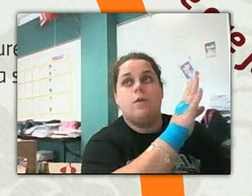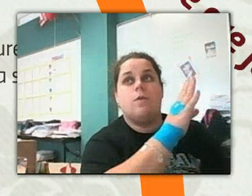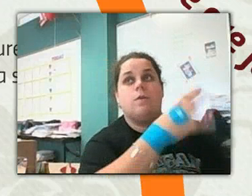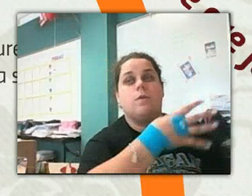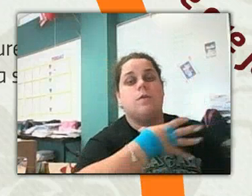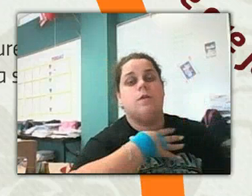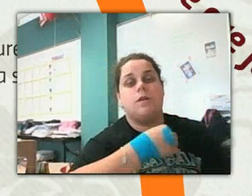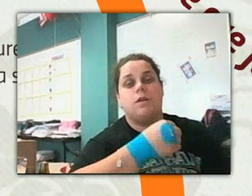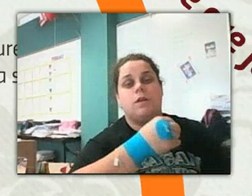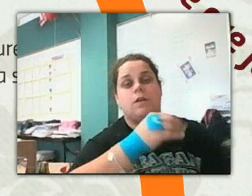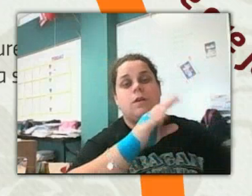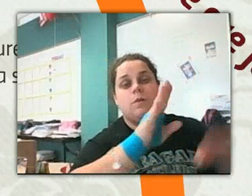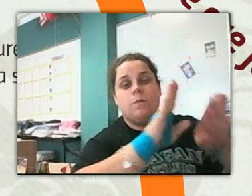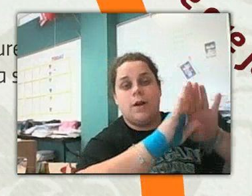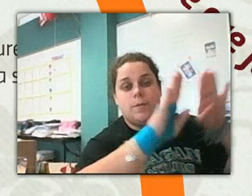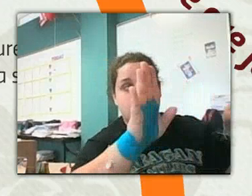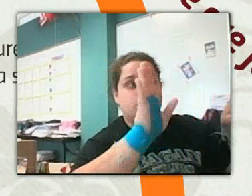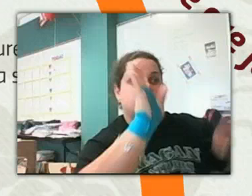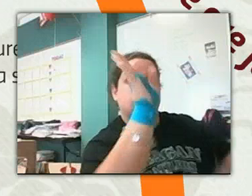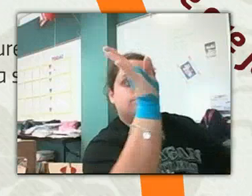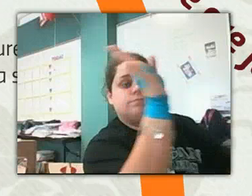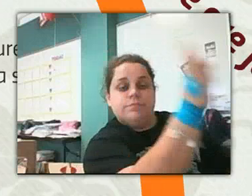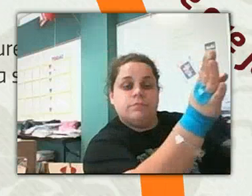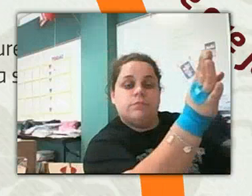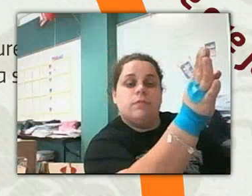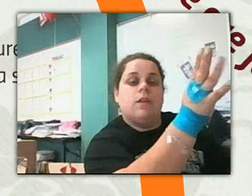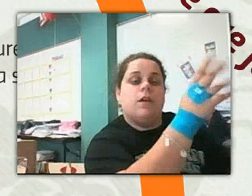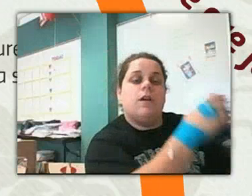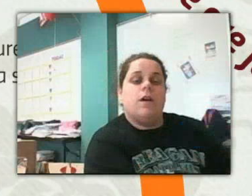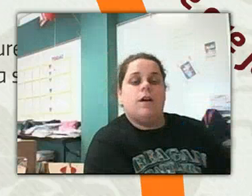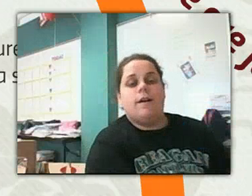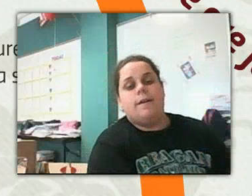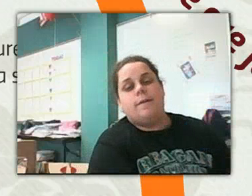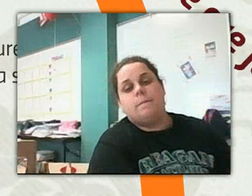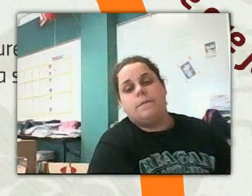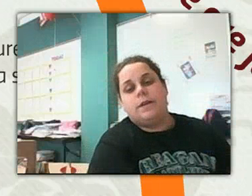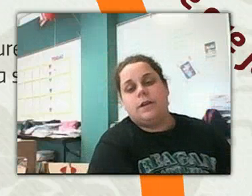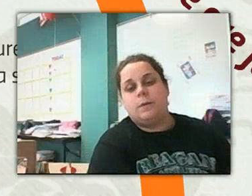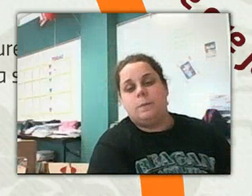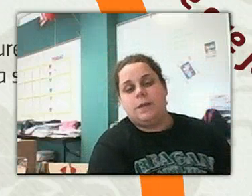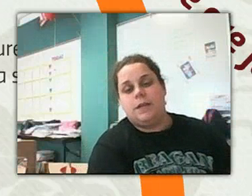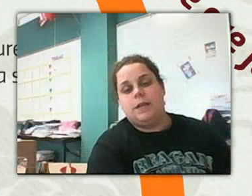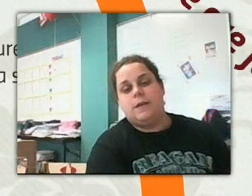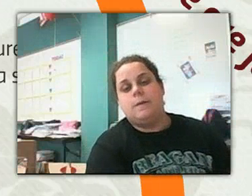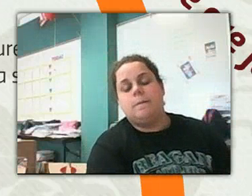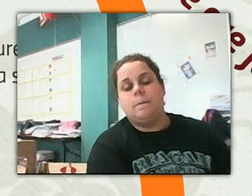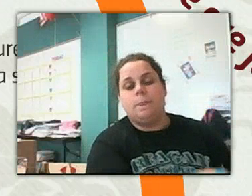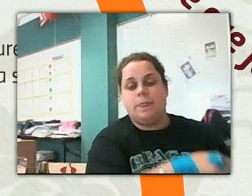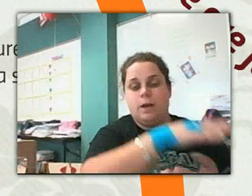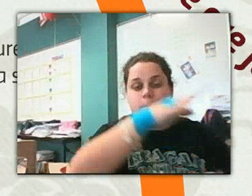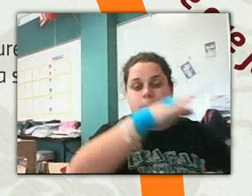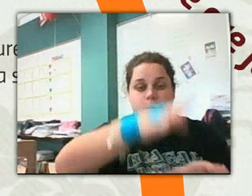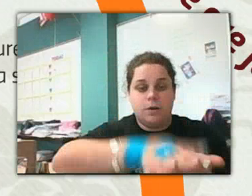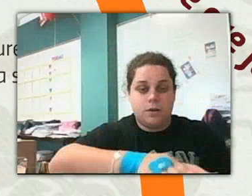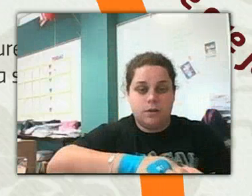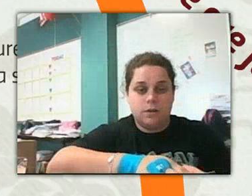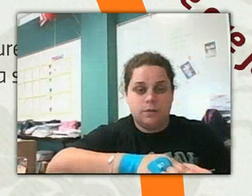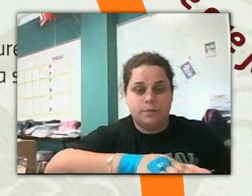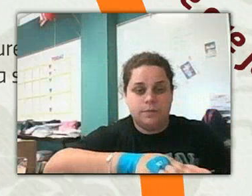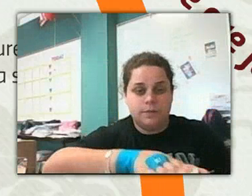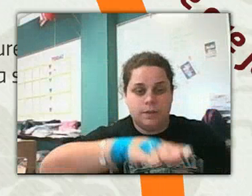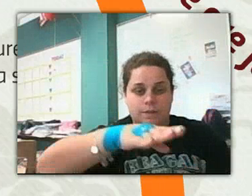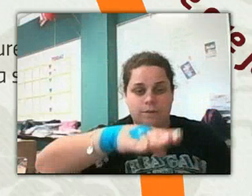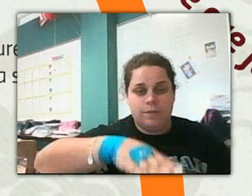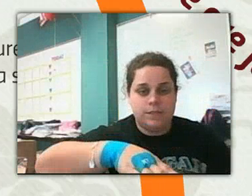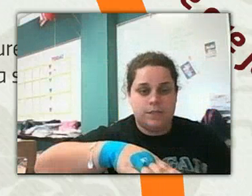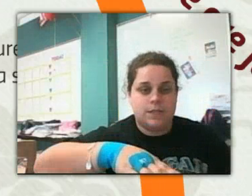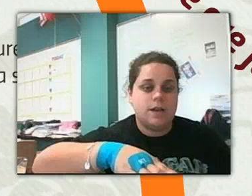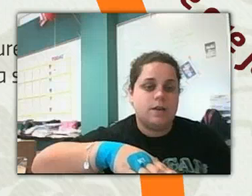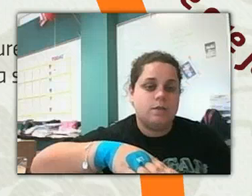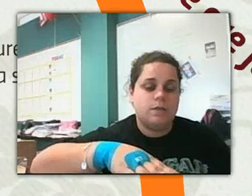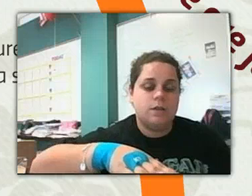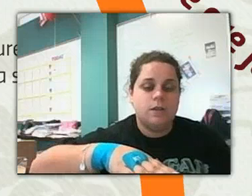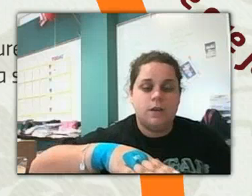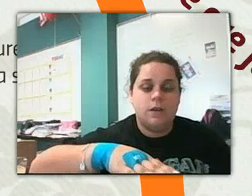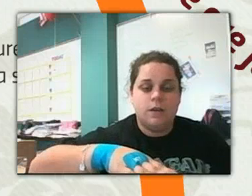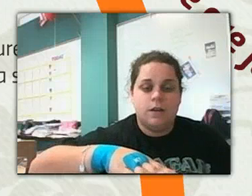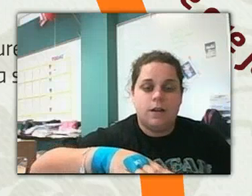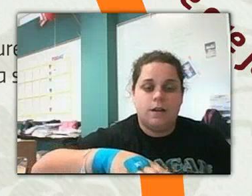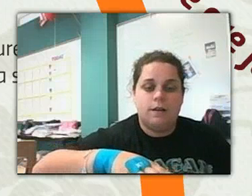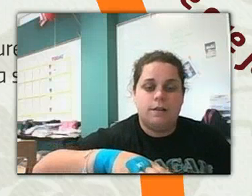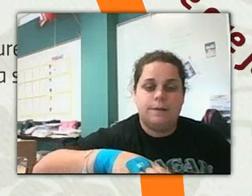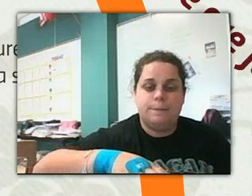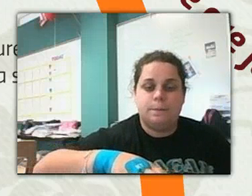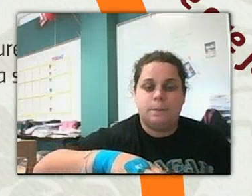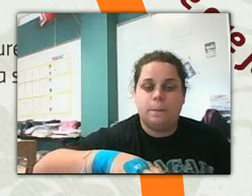wall or a whiteboard. It could be a book facing down.